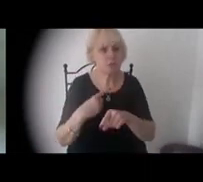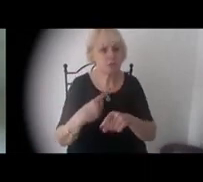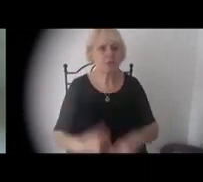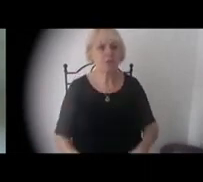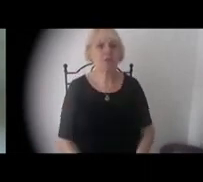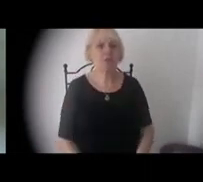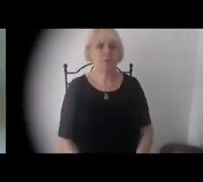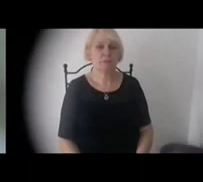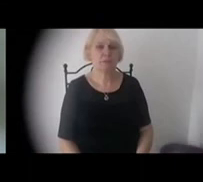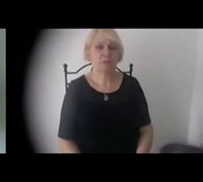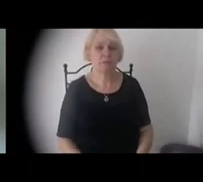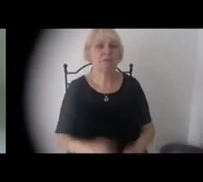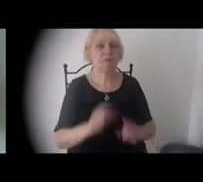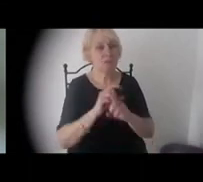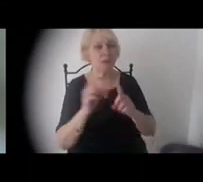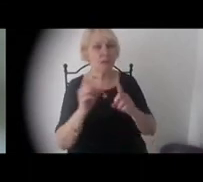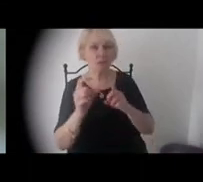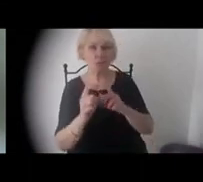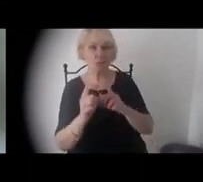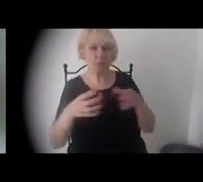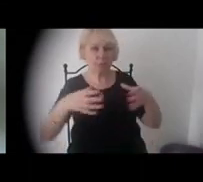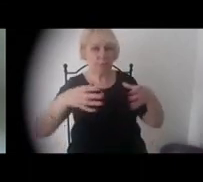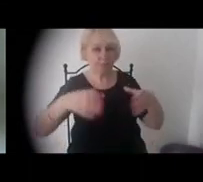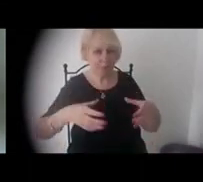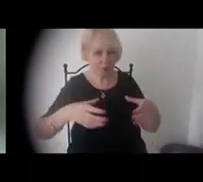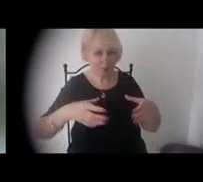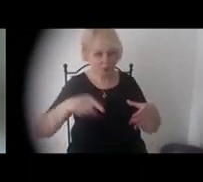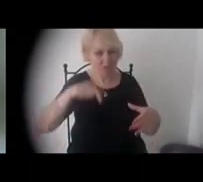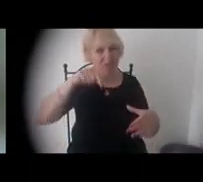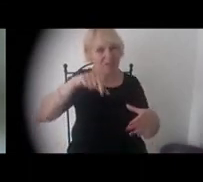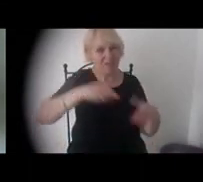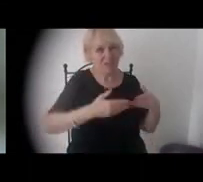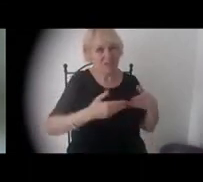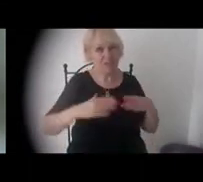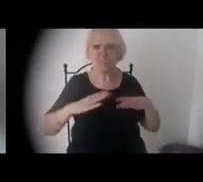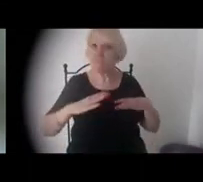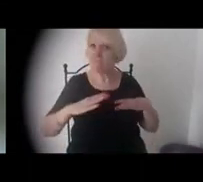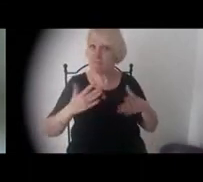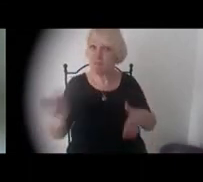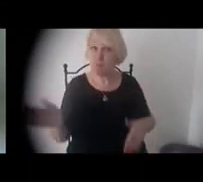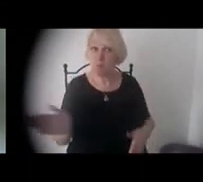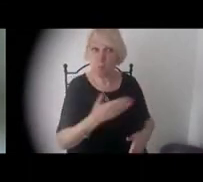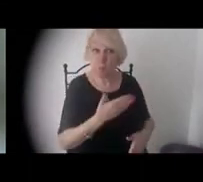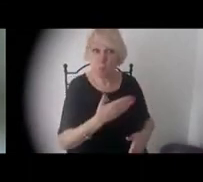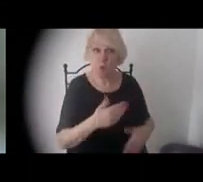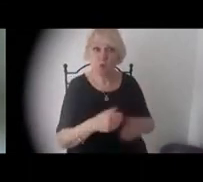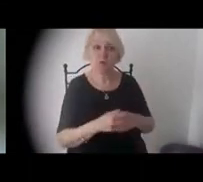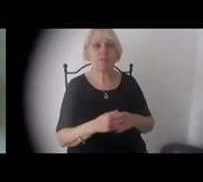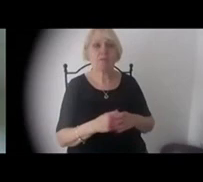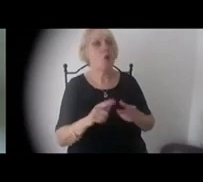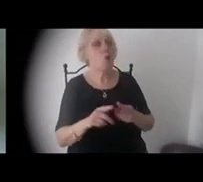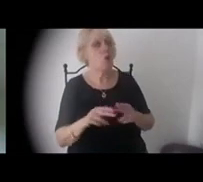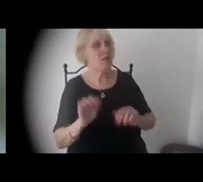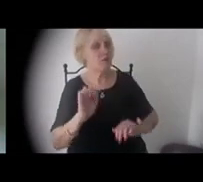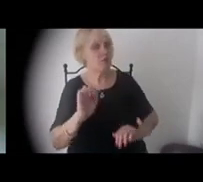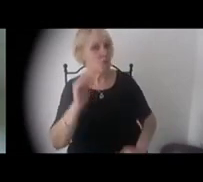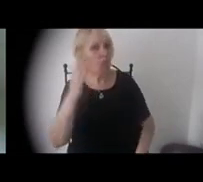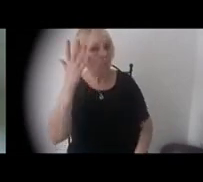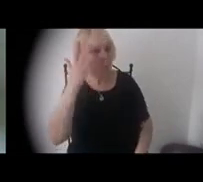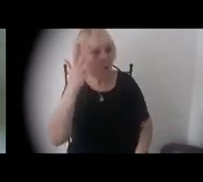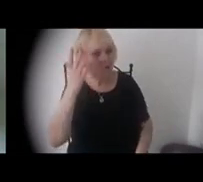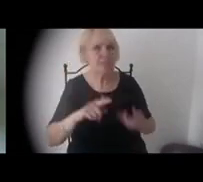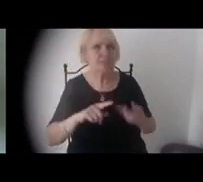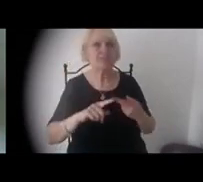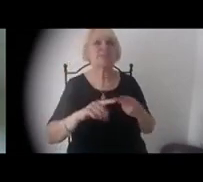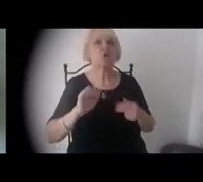a community pot, and these services are freely available to all. So if you are worried about anything to do with your child, their